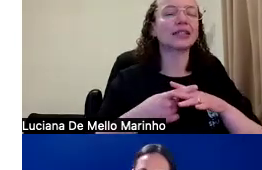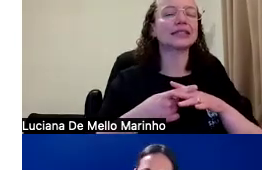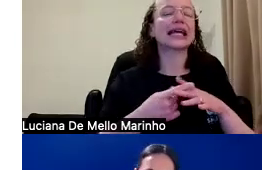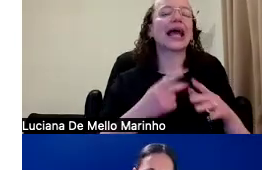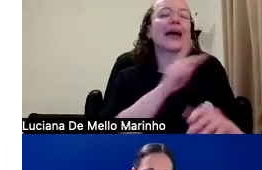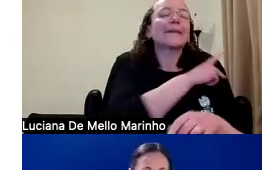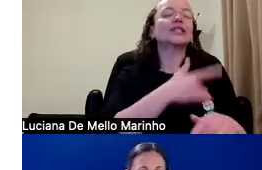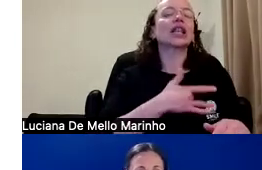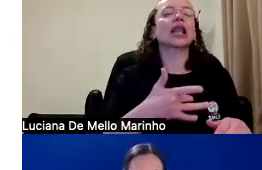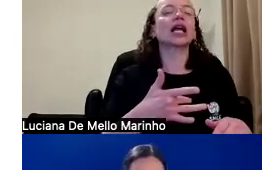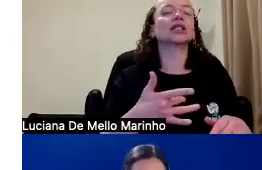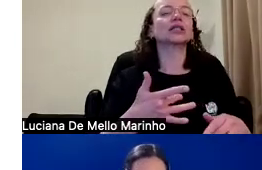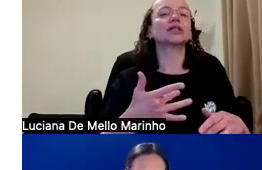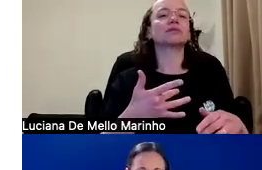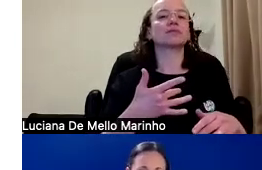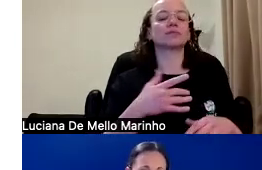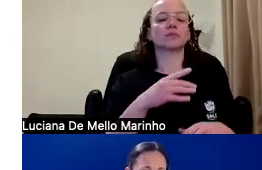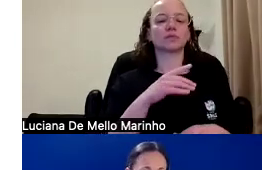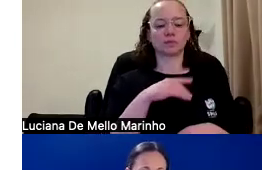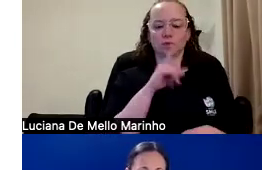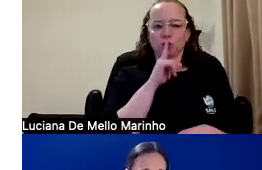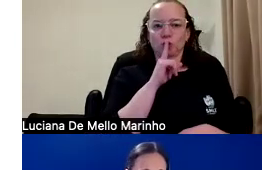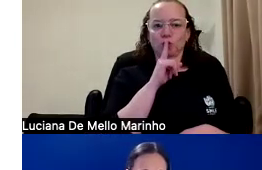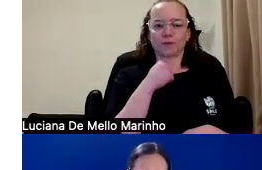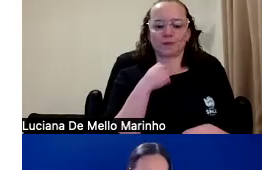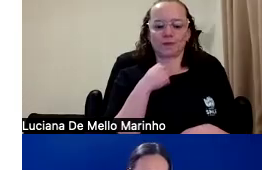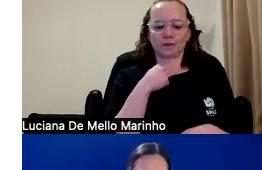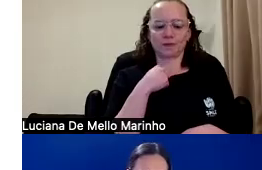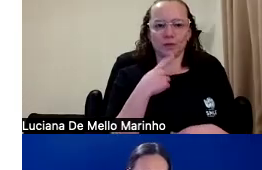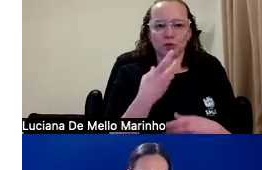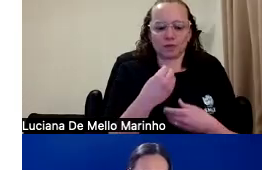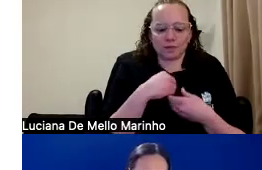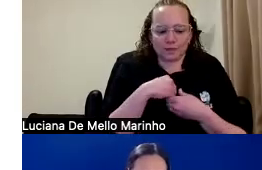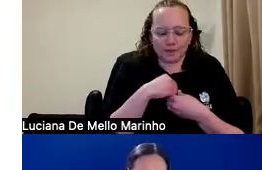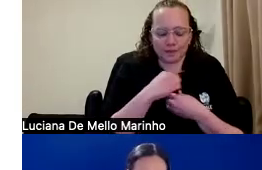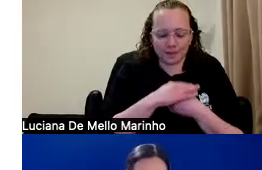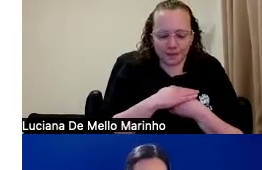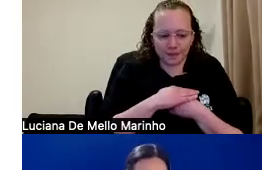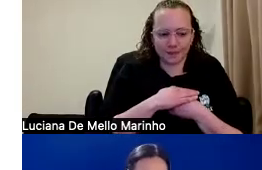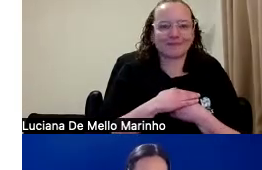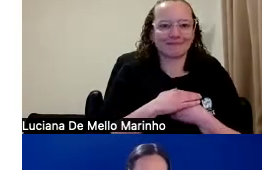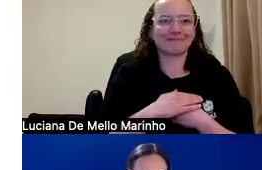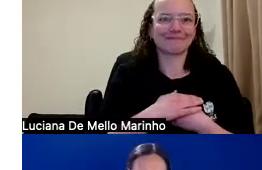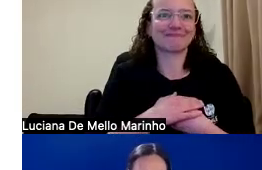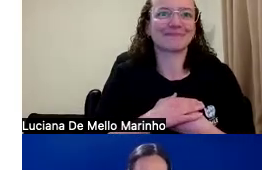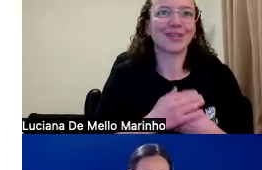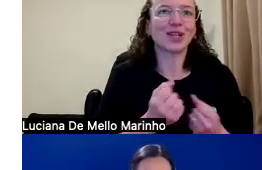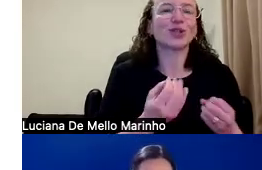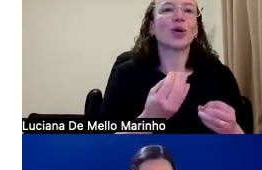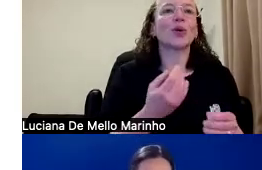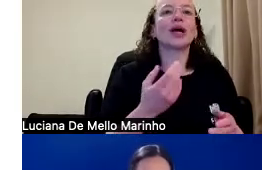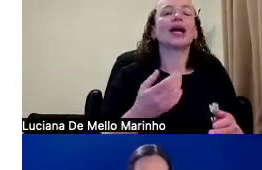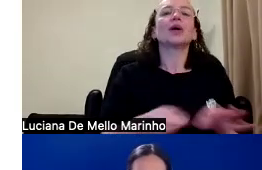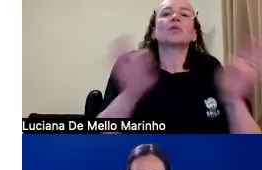if you have dental anxiety and the patient starts to feel a little anxious, maybe they'll keep